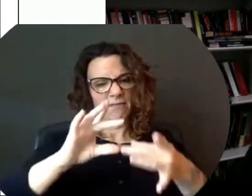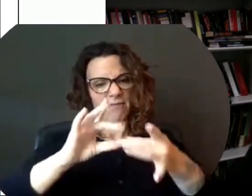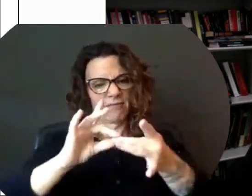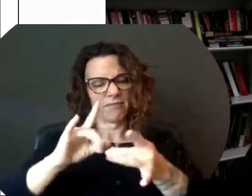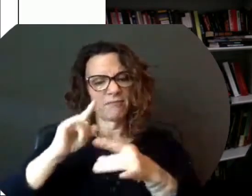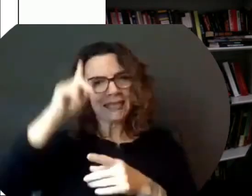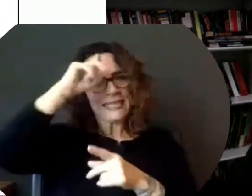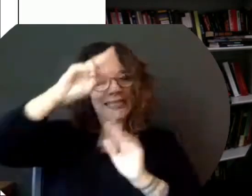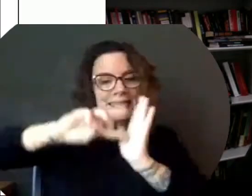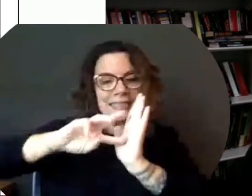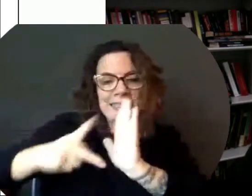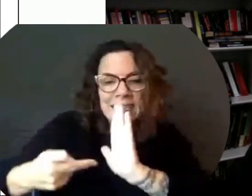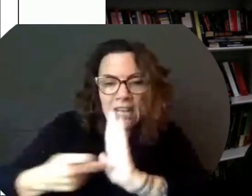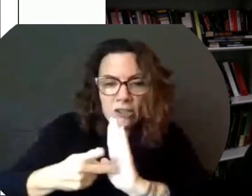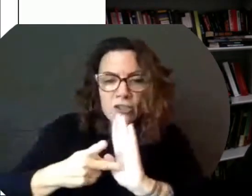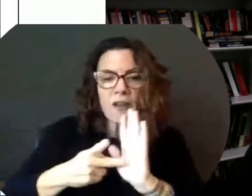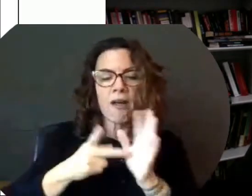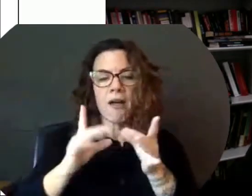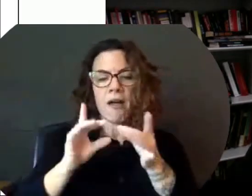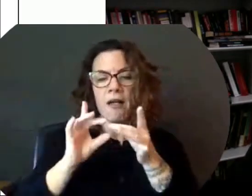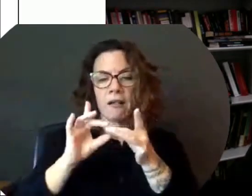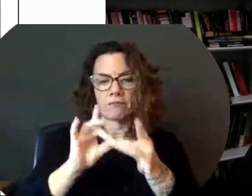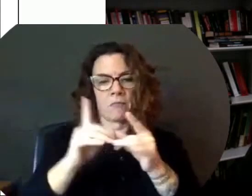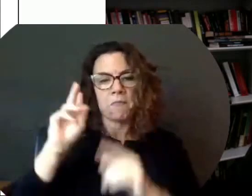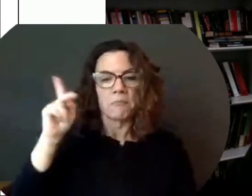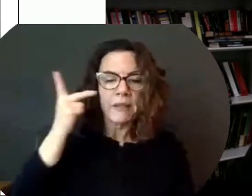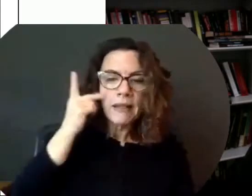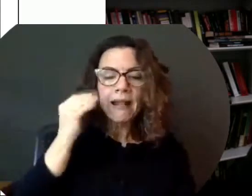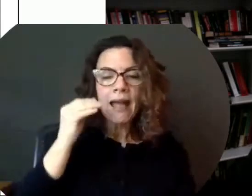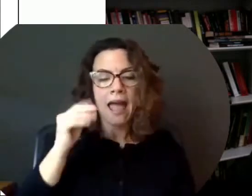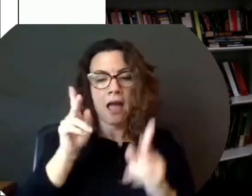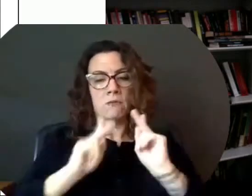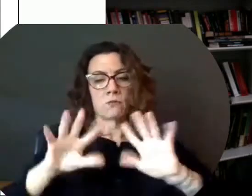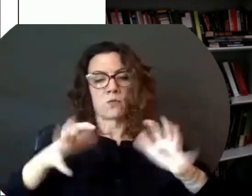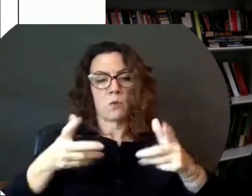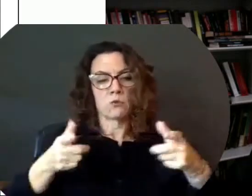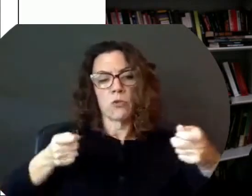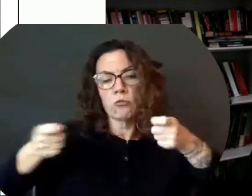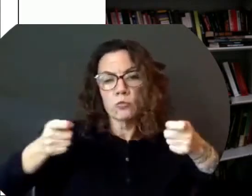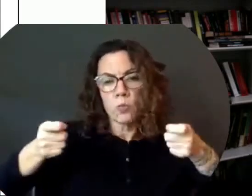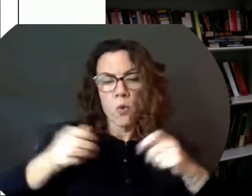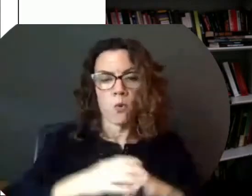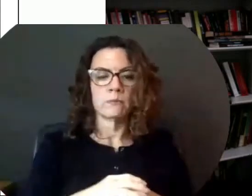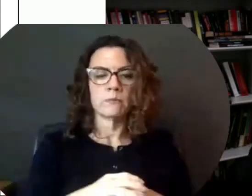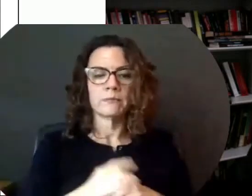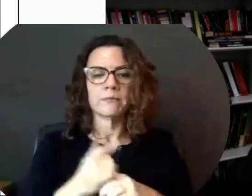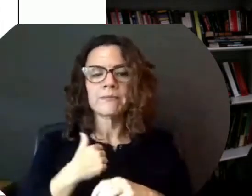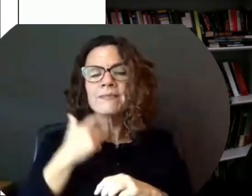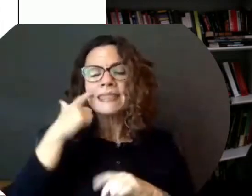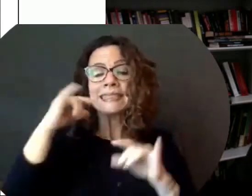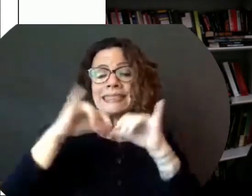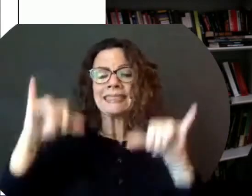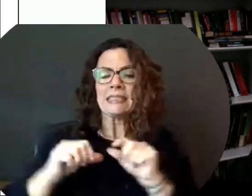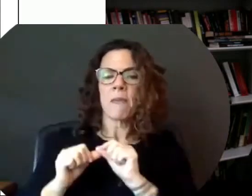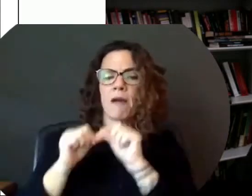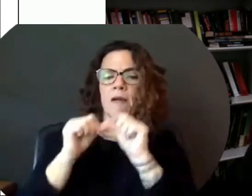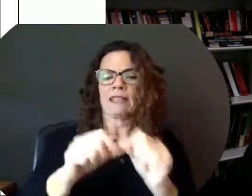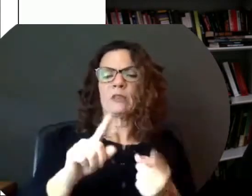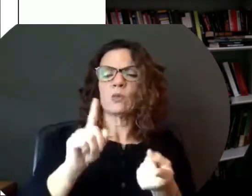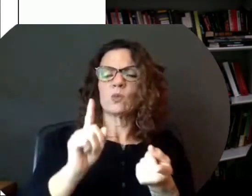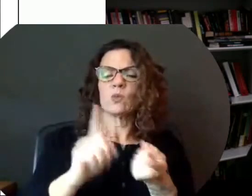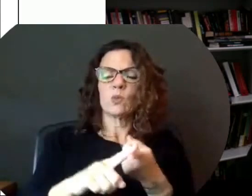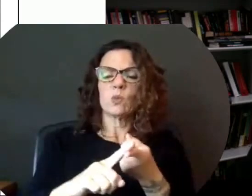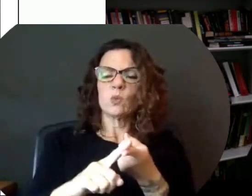think that system also continues to kind of show the shared disposability between our communities inside